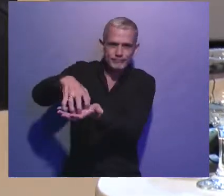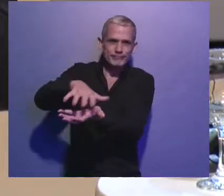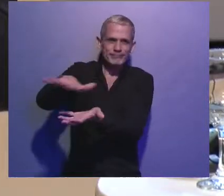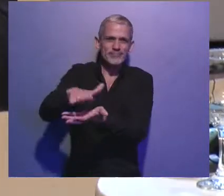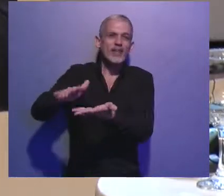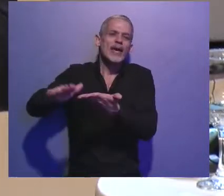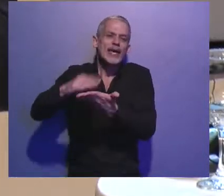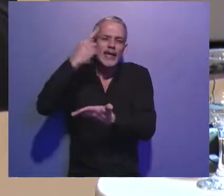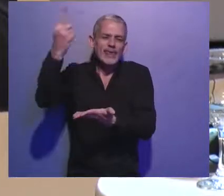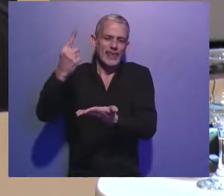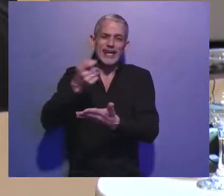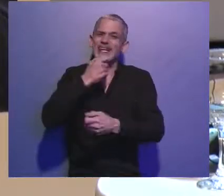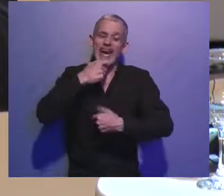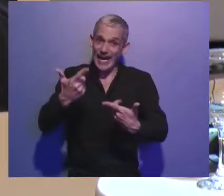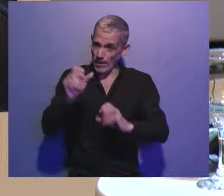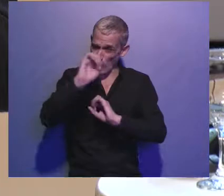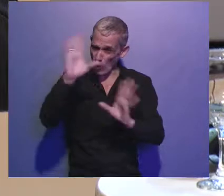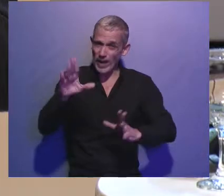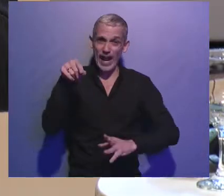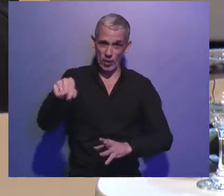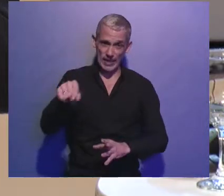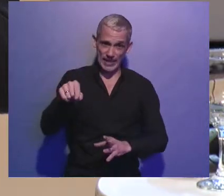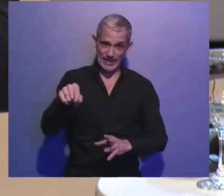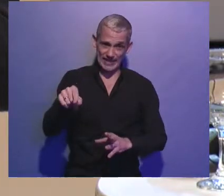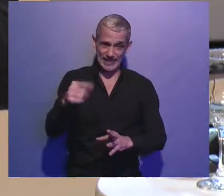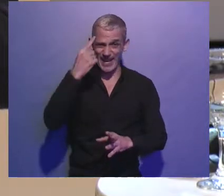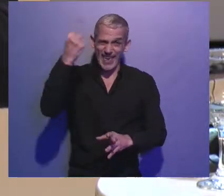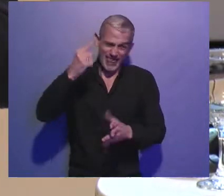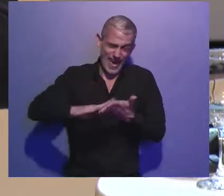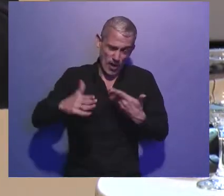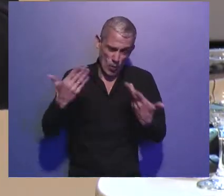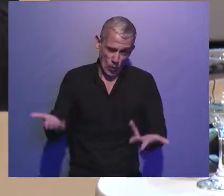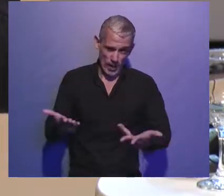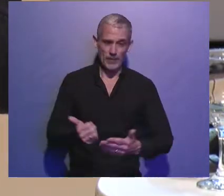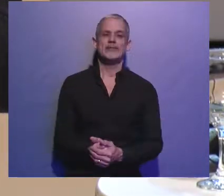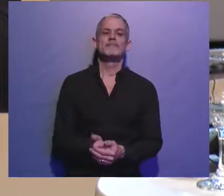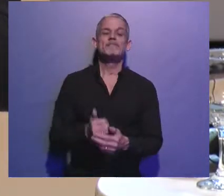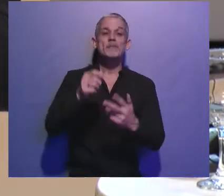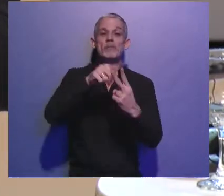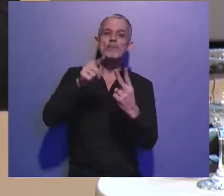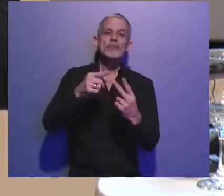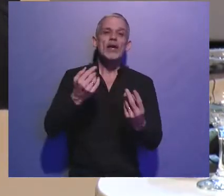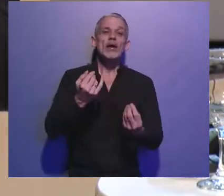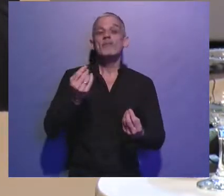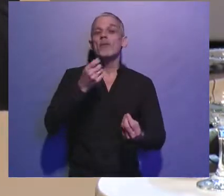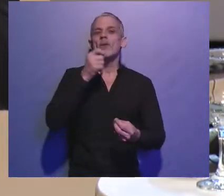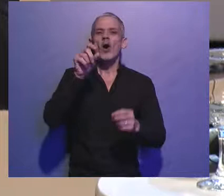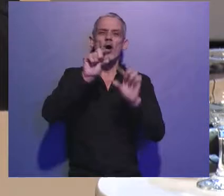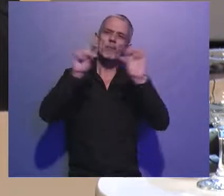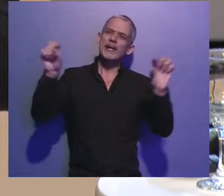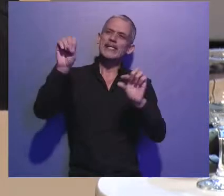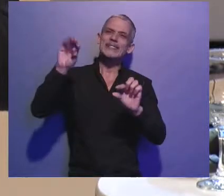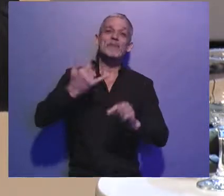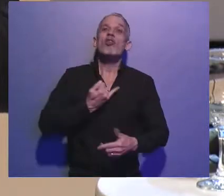projects created on those initiatives were Where is My Bus, an app with